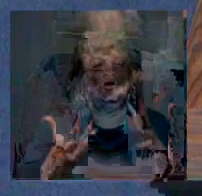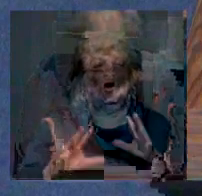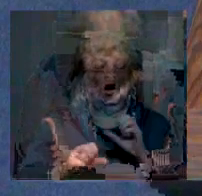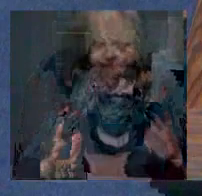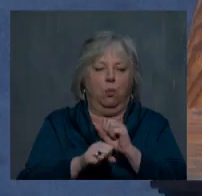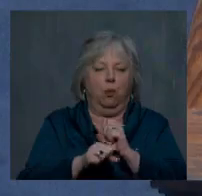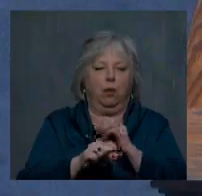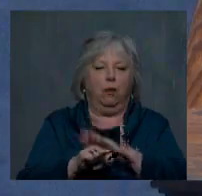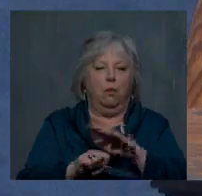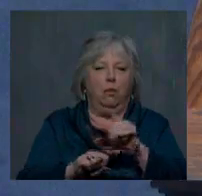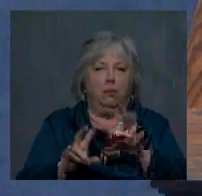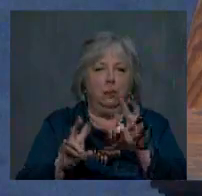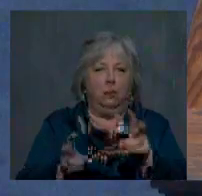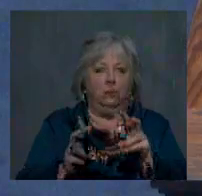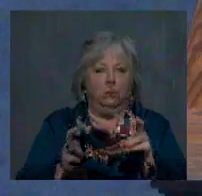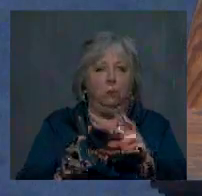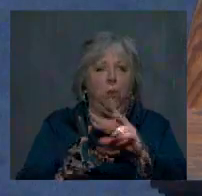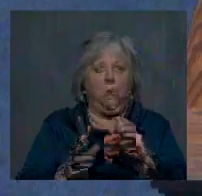as well.